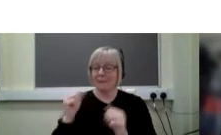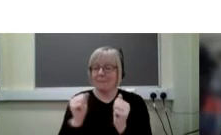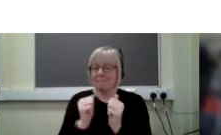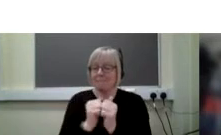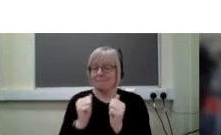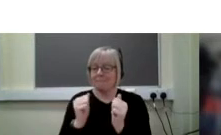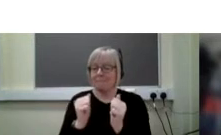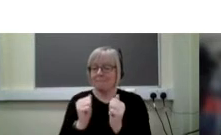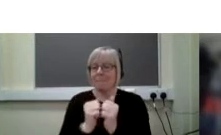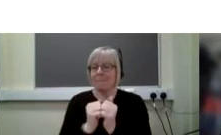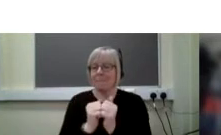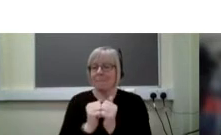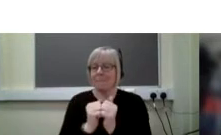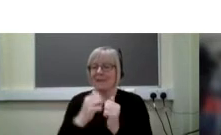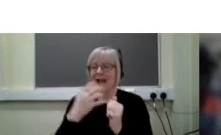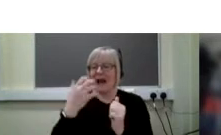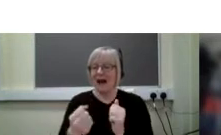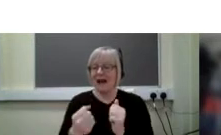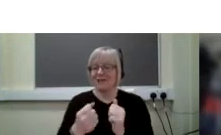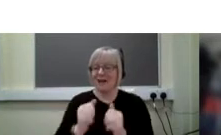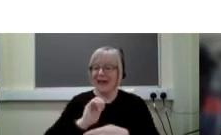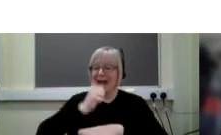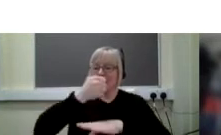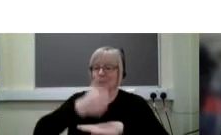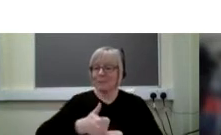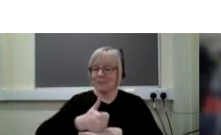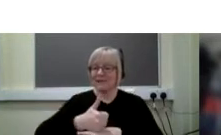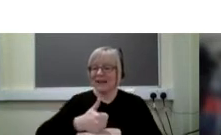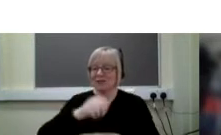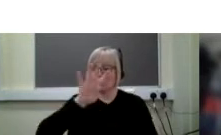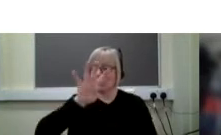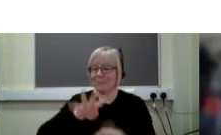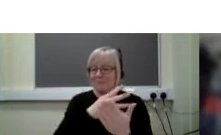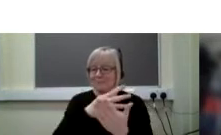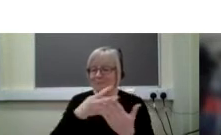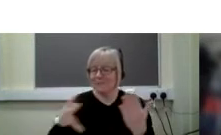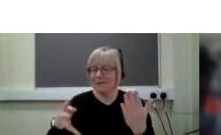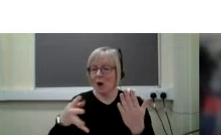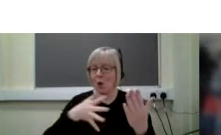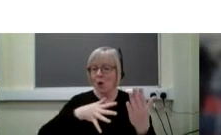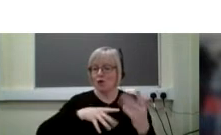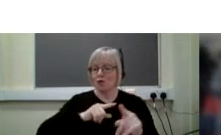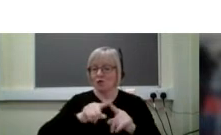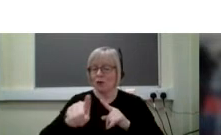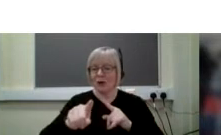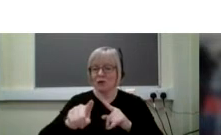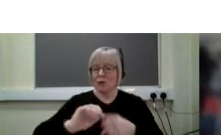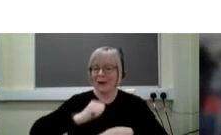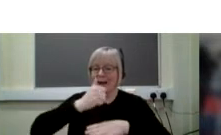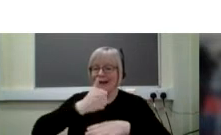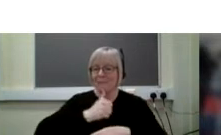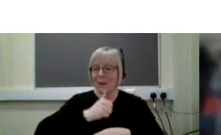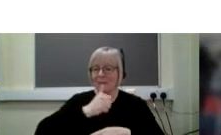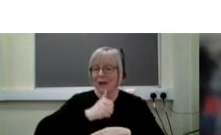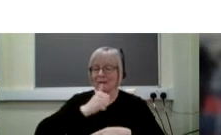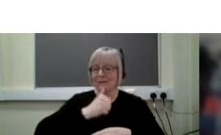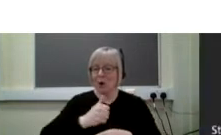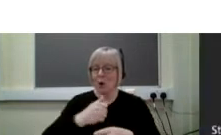an implementation matrix in which they've tried to implement the white paper that came out in